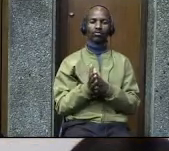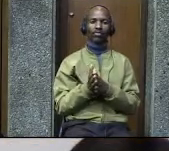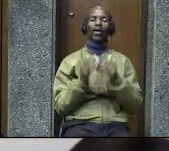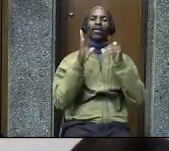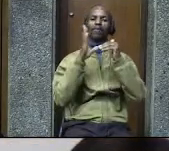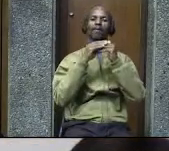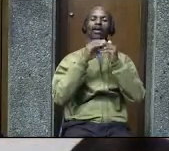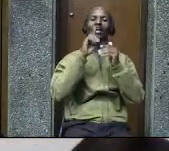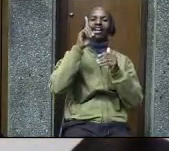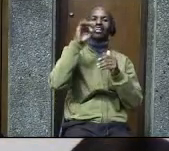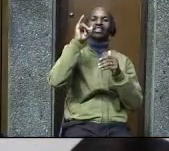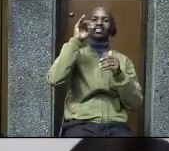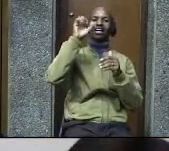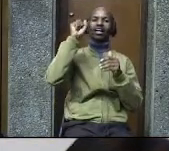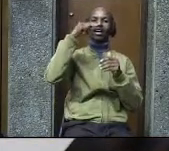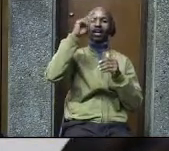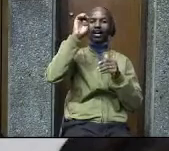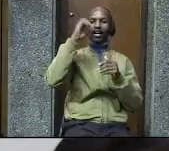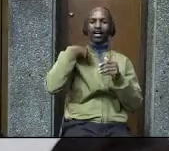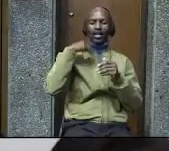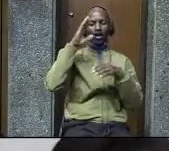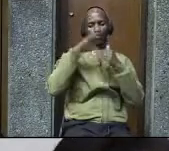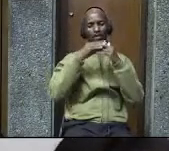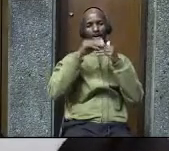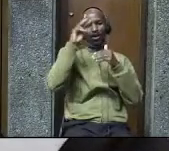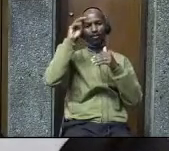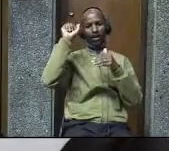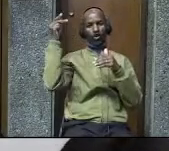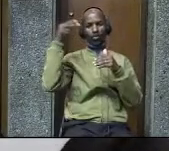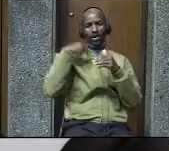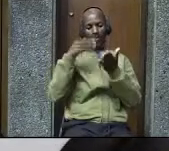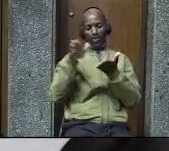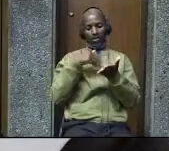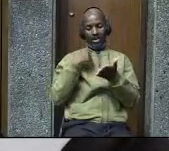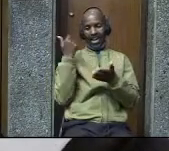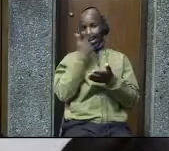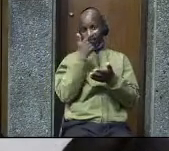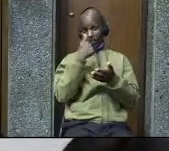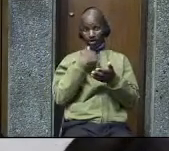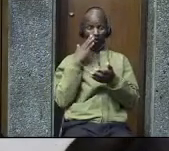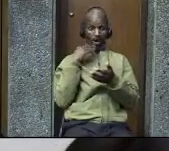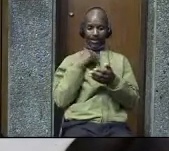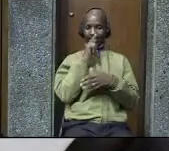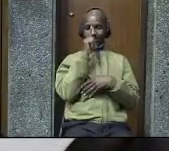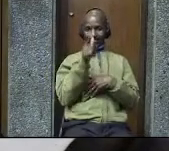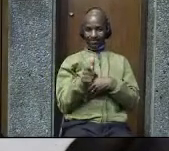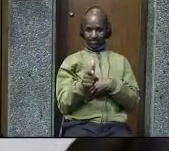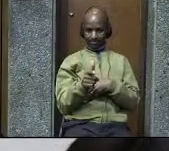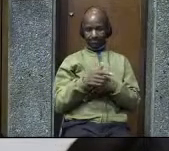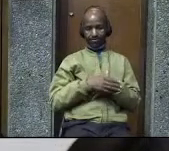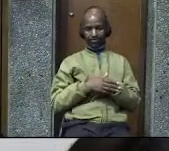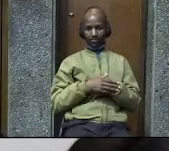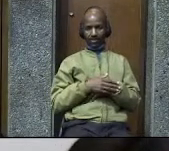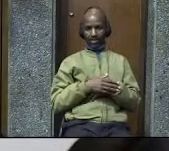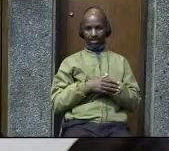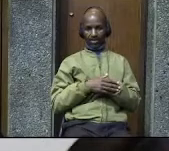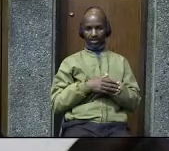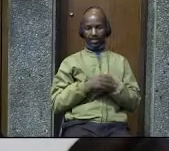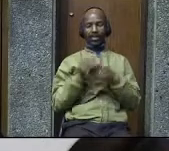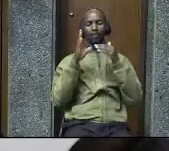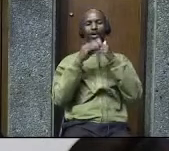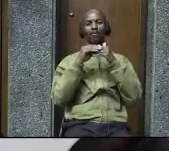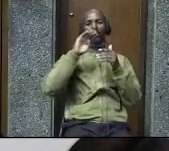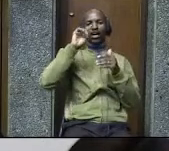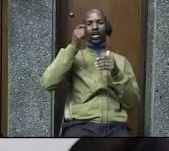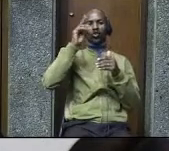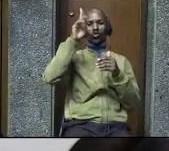Member Diach, I know Member Makubela is not here. He was laughing at me and Member Fuchs when I told him that at some stage, Member Mnubi